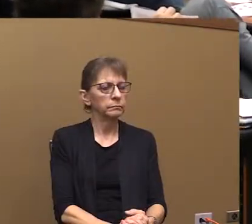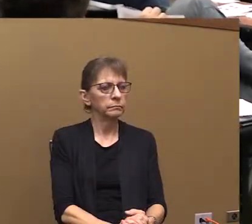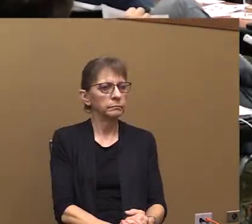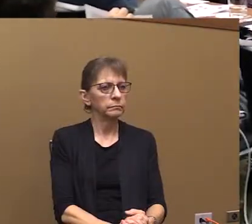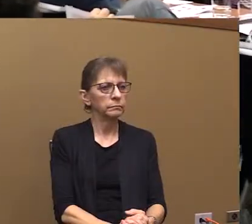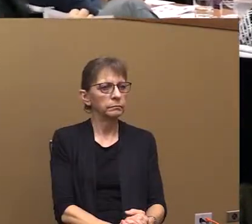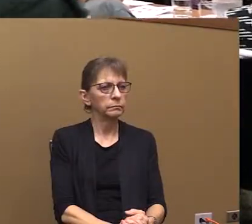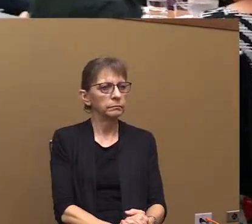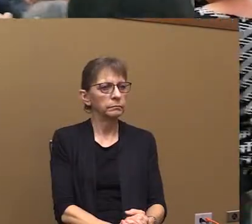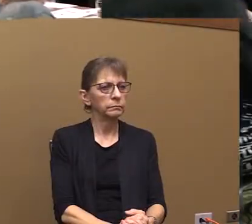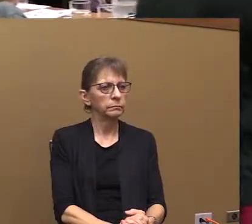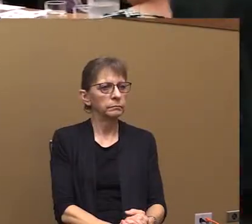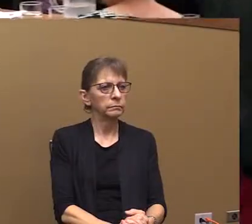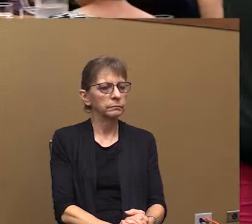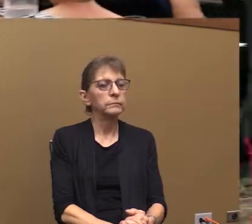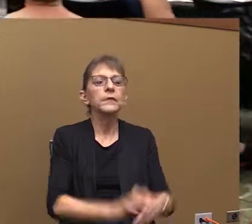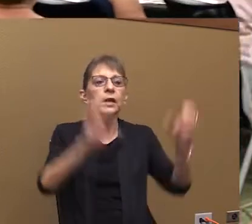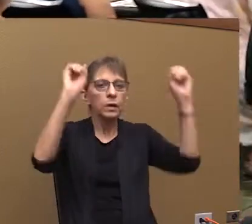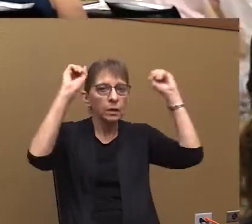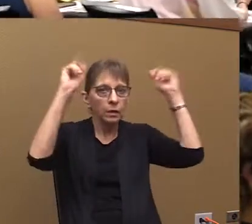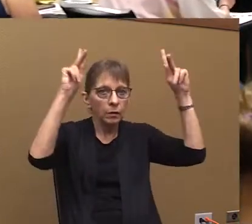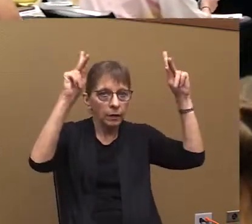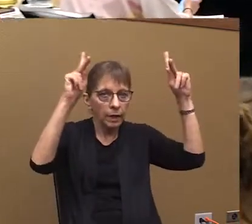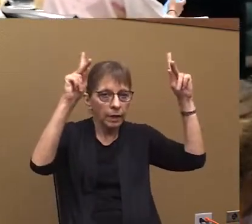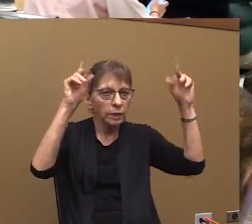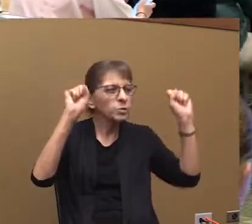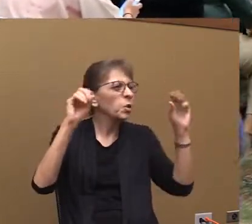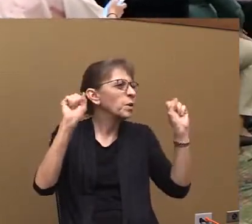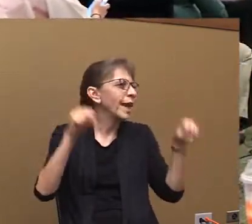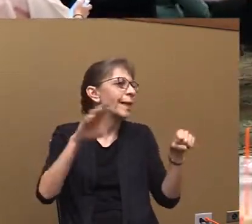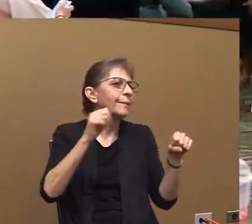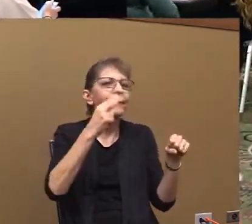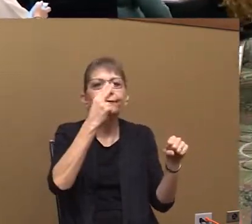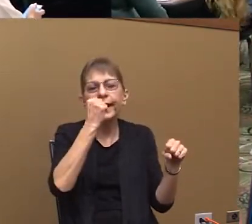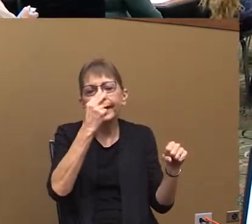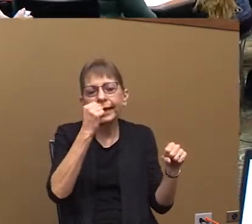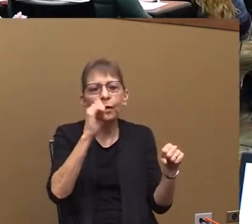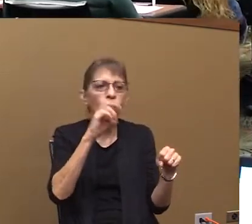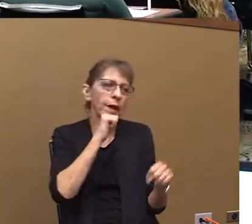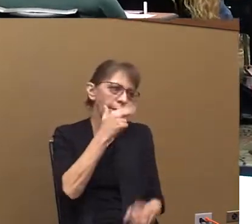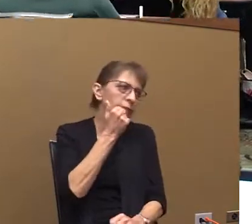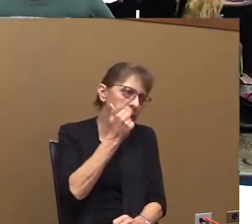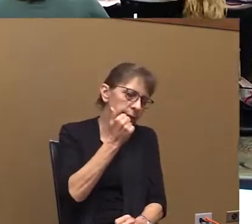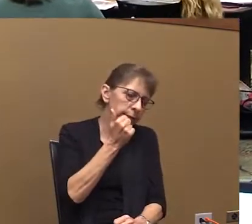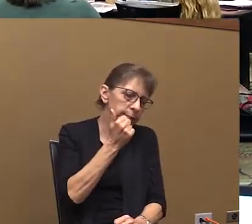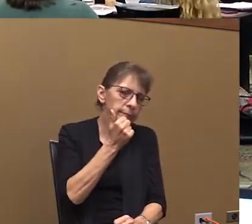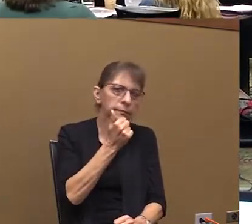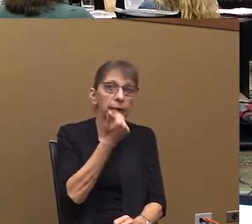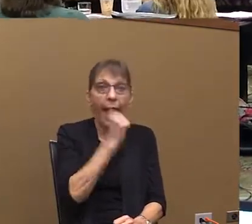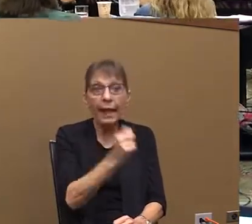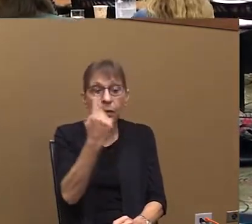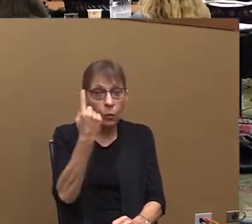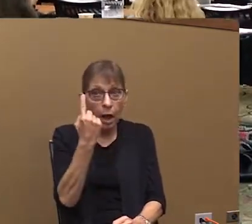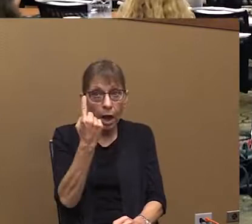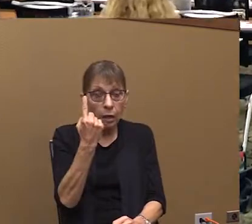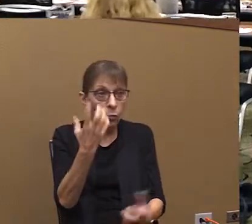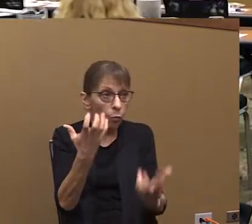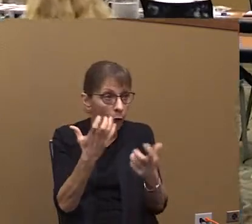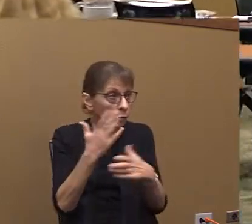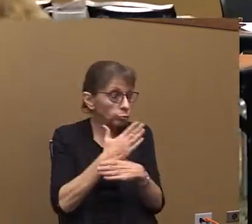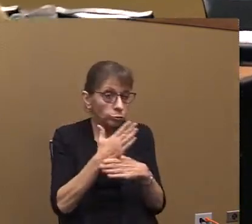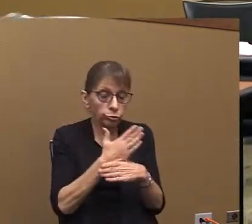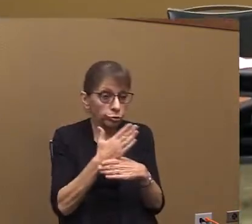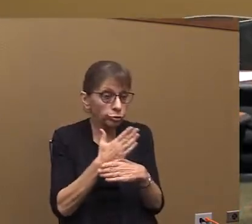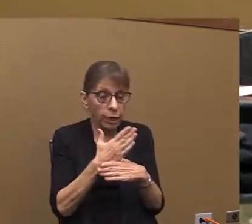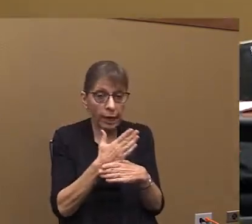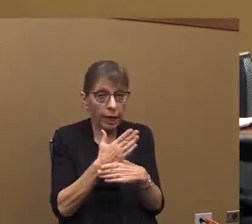It's a fashion statement. Okay, so it can be funny or not funny. Anybody want to